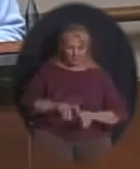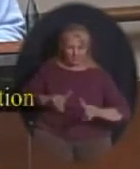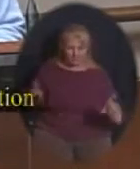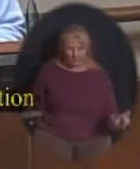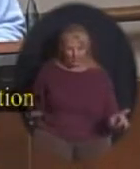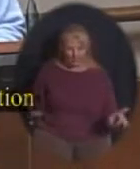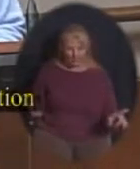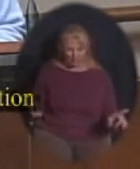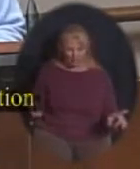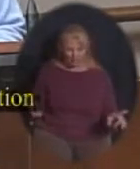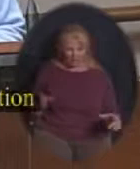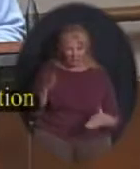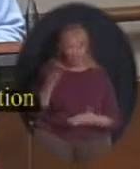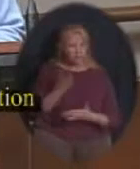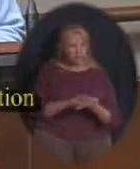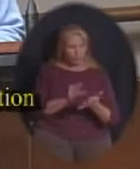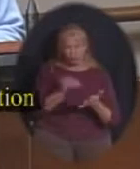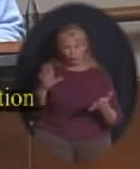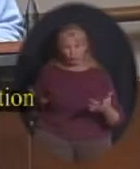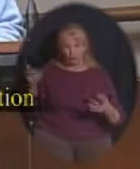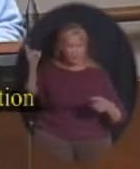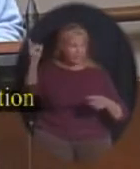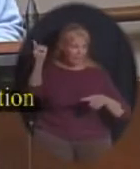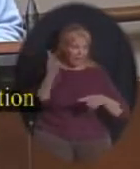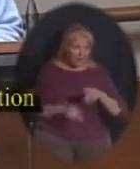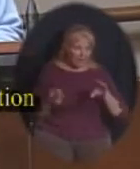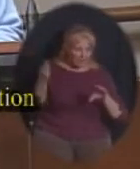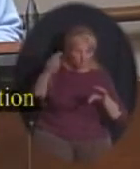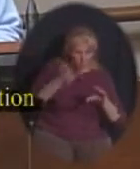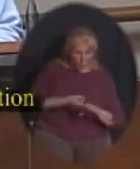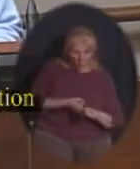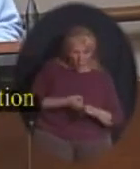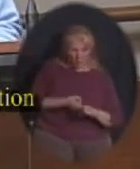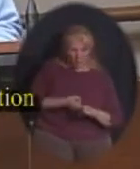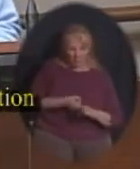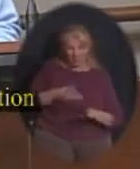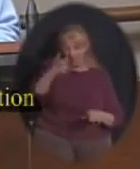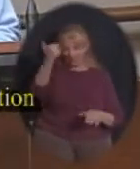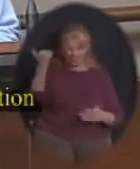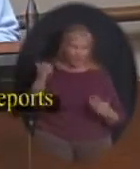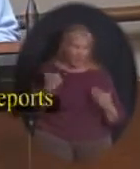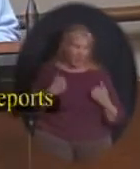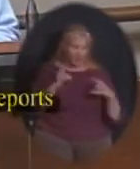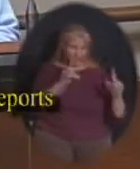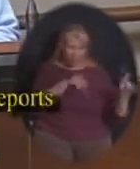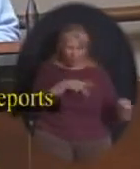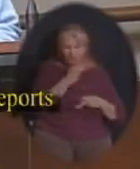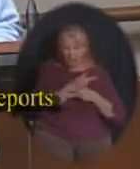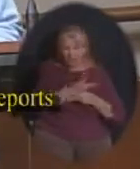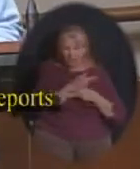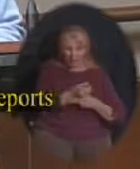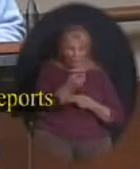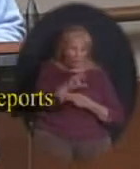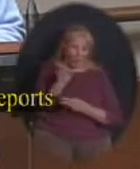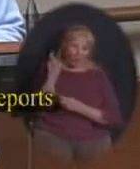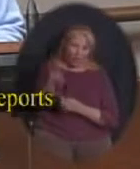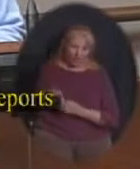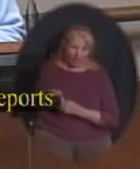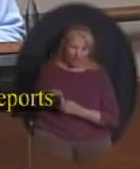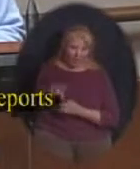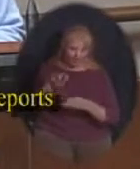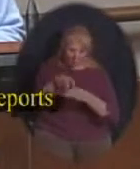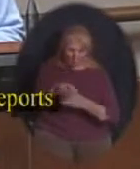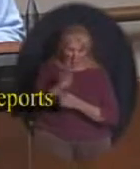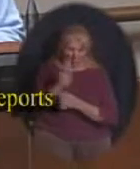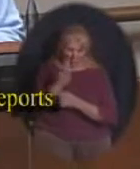it leaves out students who need to head to daycare or who need to ride a bus home who do not have transportation to stay after school,